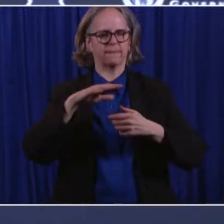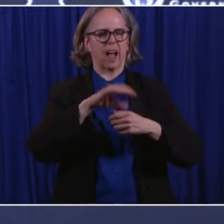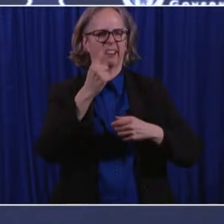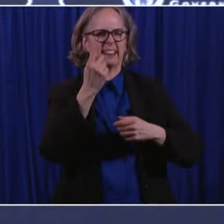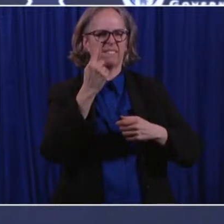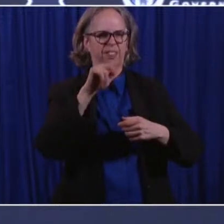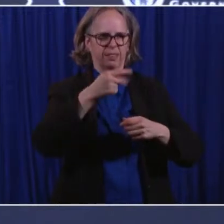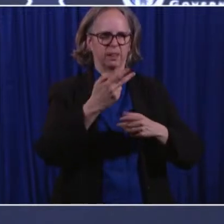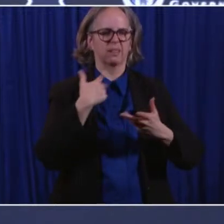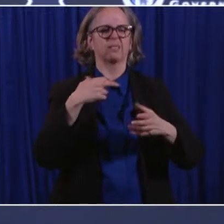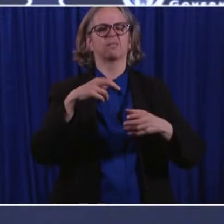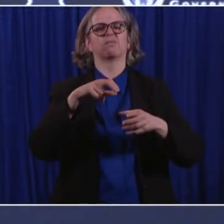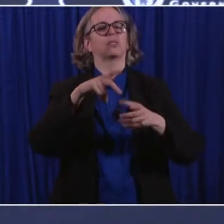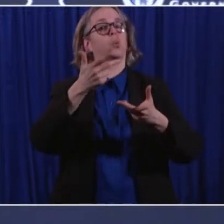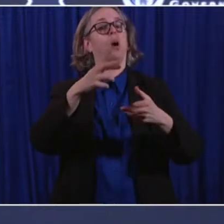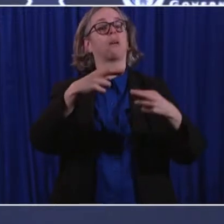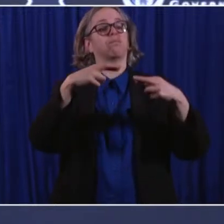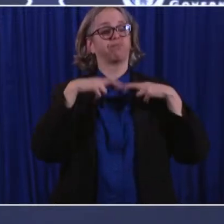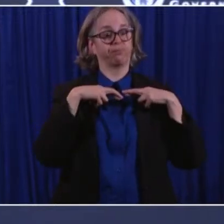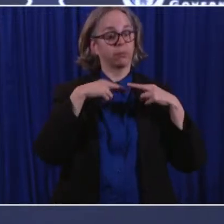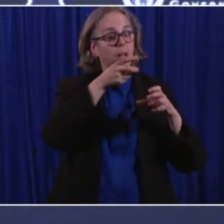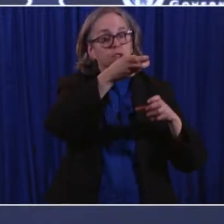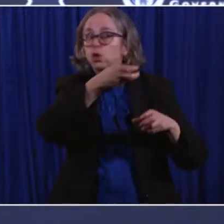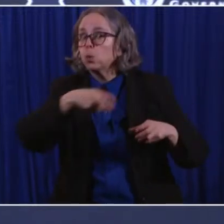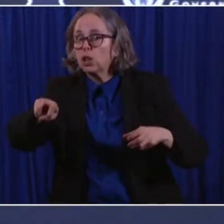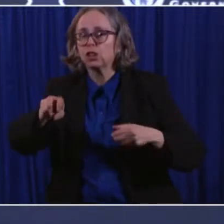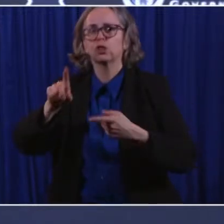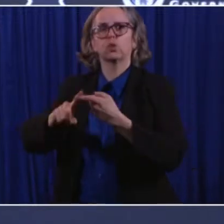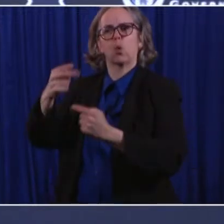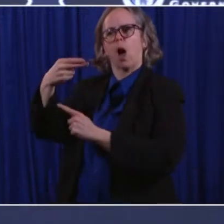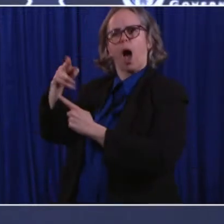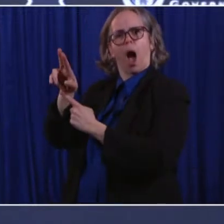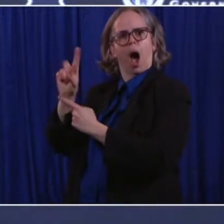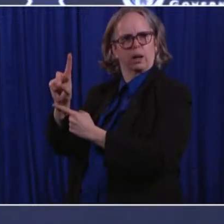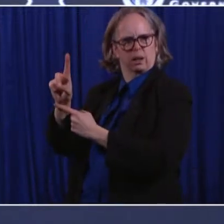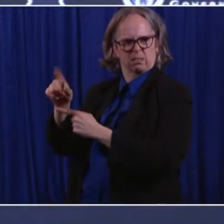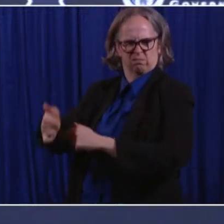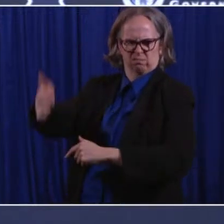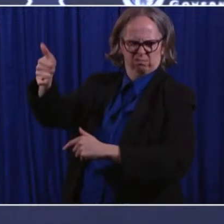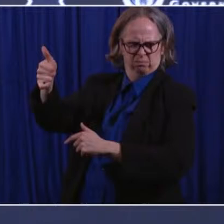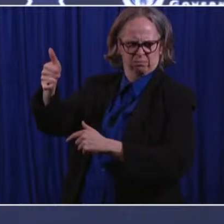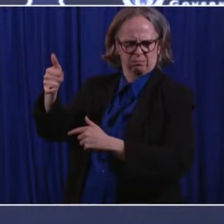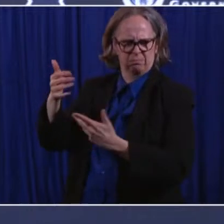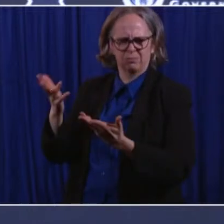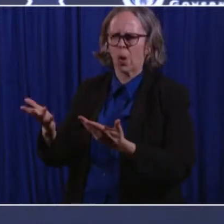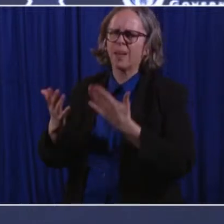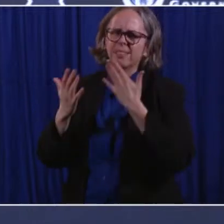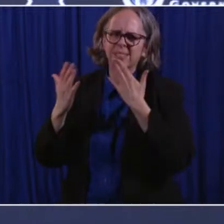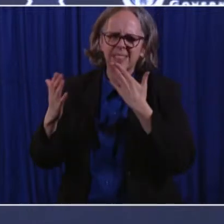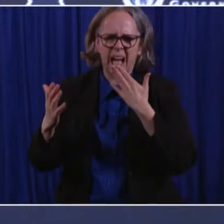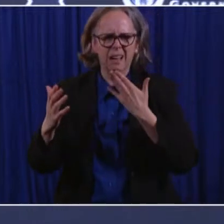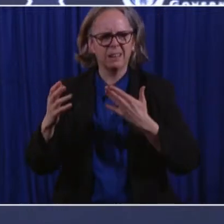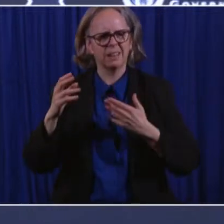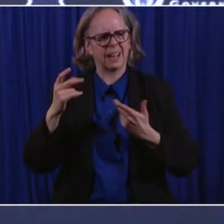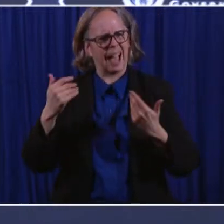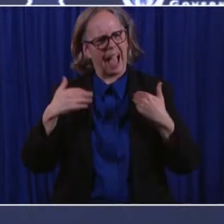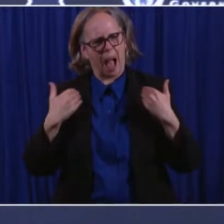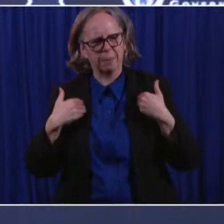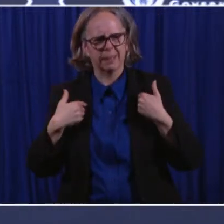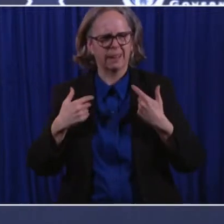wish her all the best. It's great to have a Buckeye in the cabinet, and we're very proud of her, and we wish